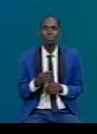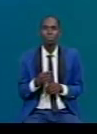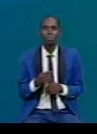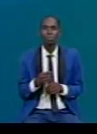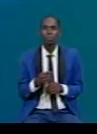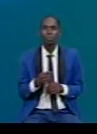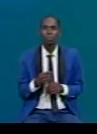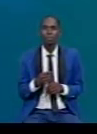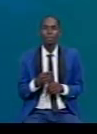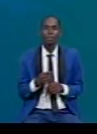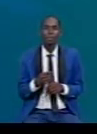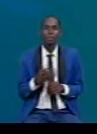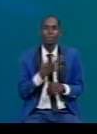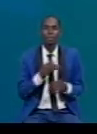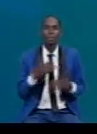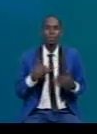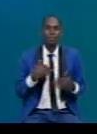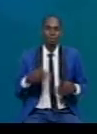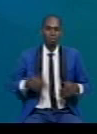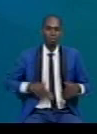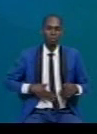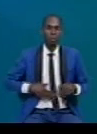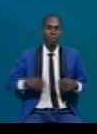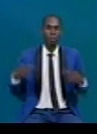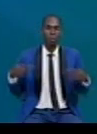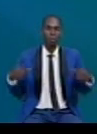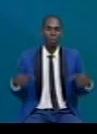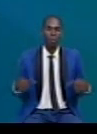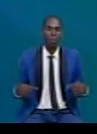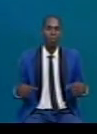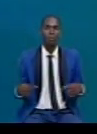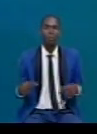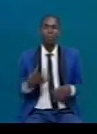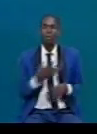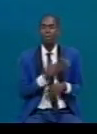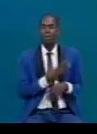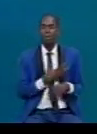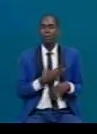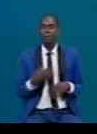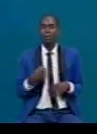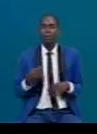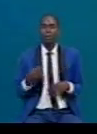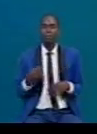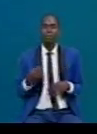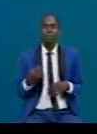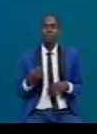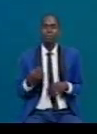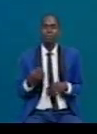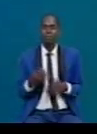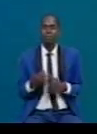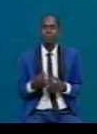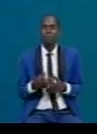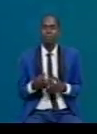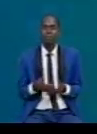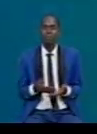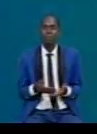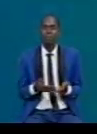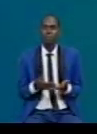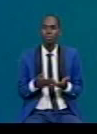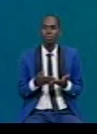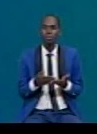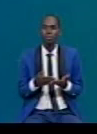tonight, stomach ache vanished. We are bringing you another testimony of miraculous